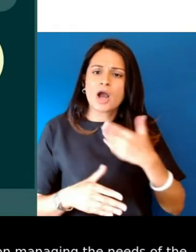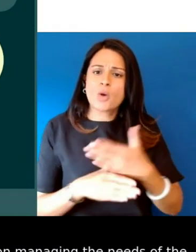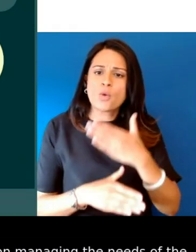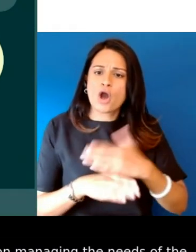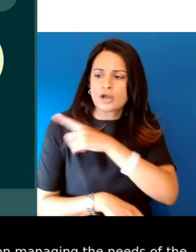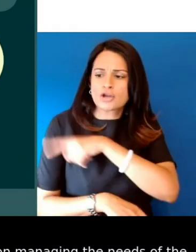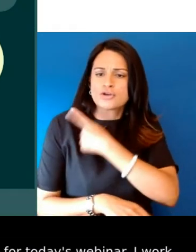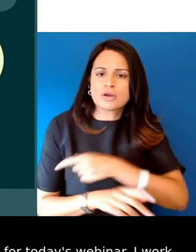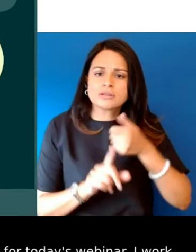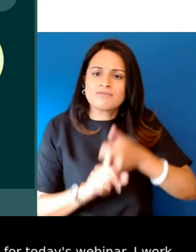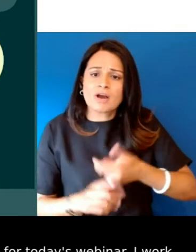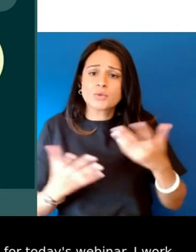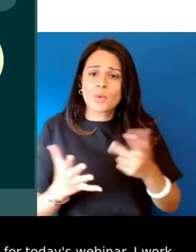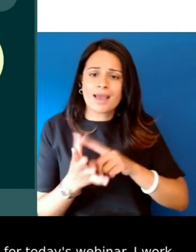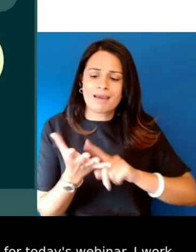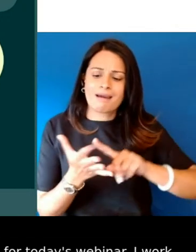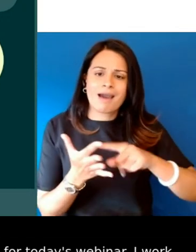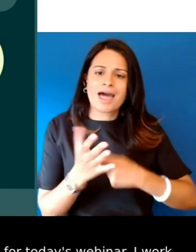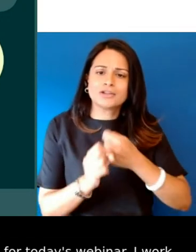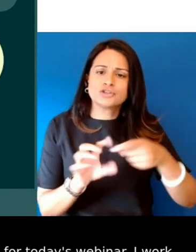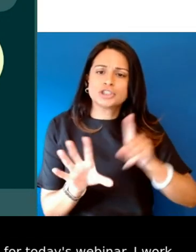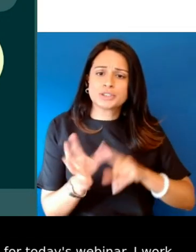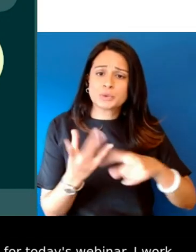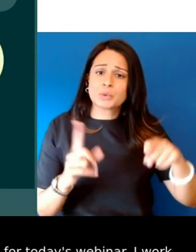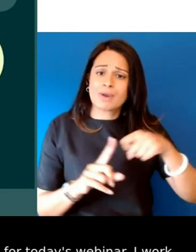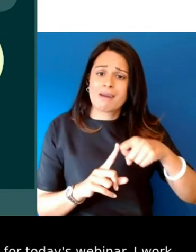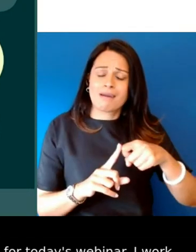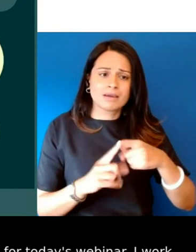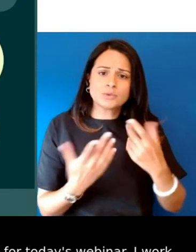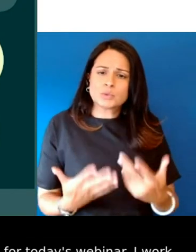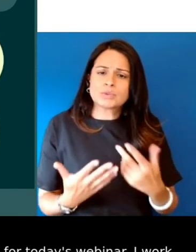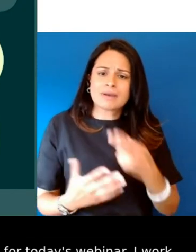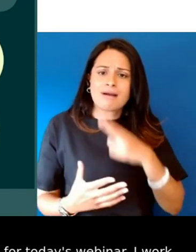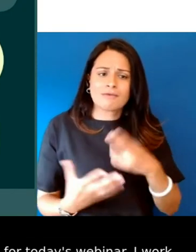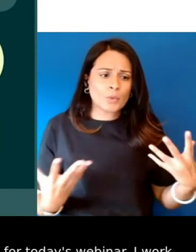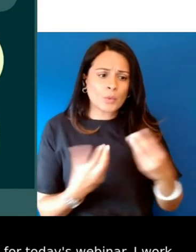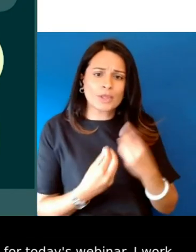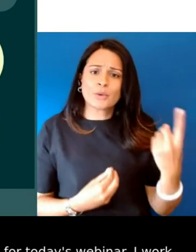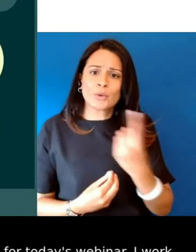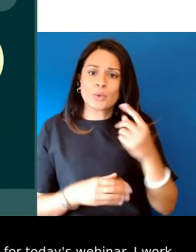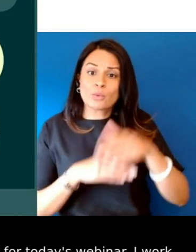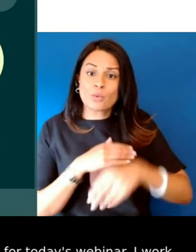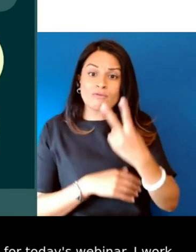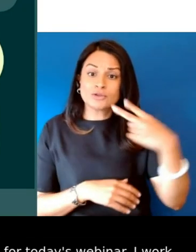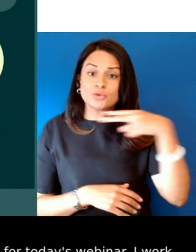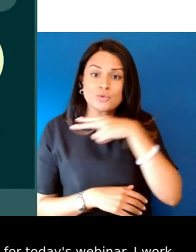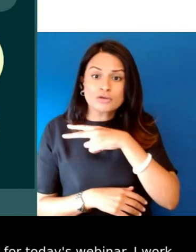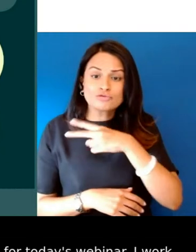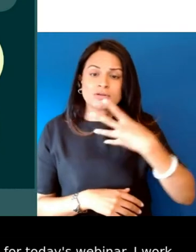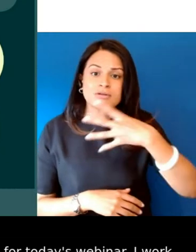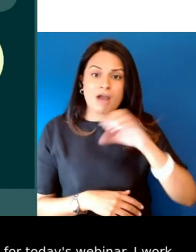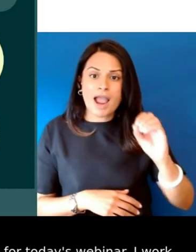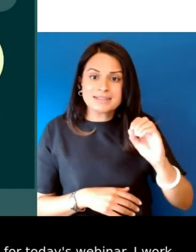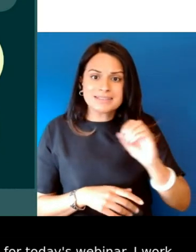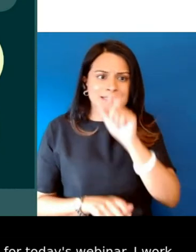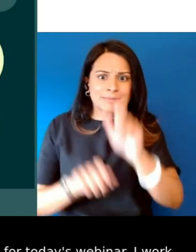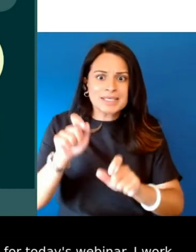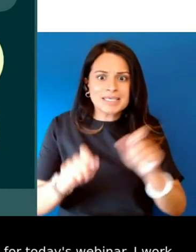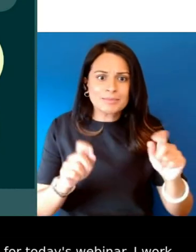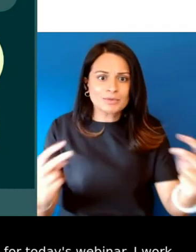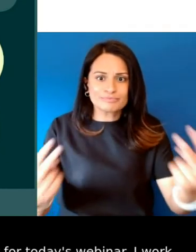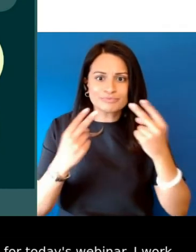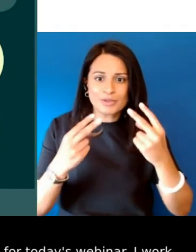allergy uk we are joined this afternoon by over 290 virtual delegates and a